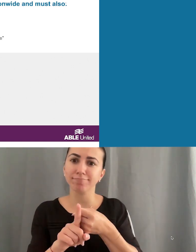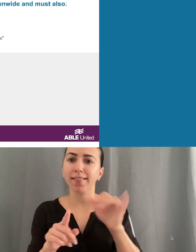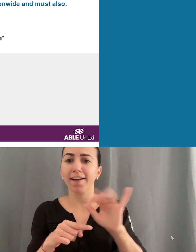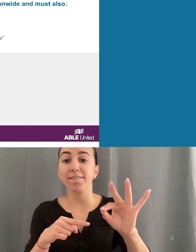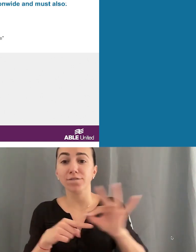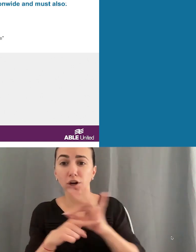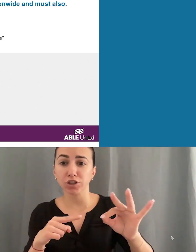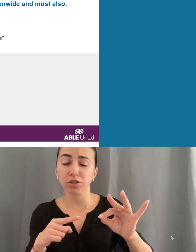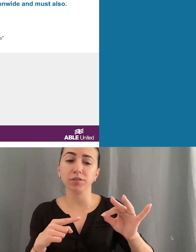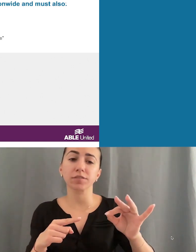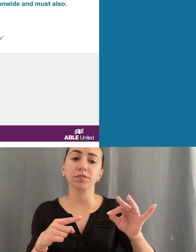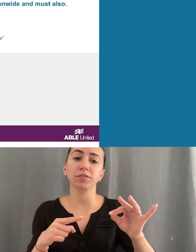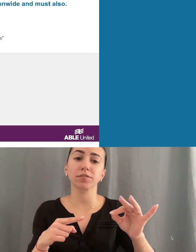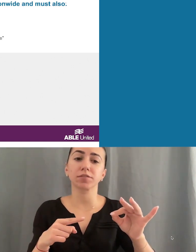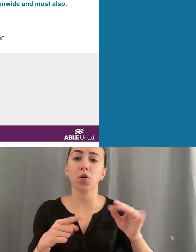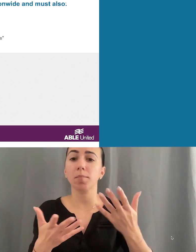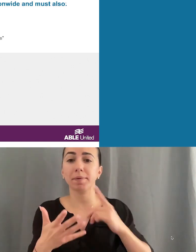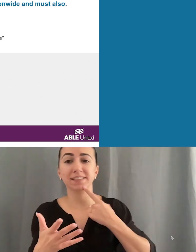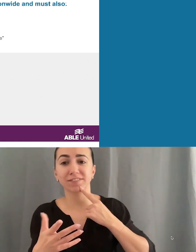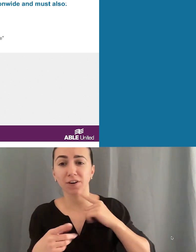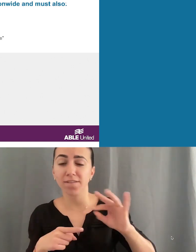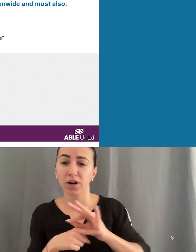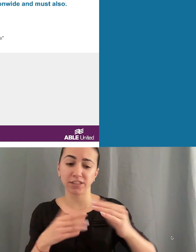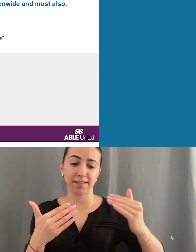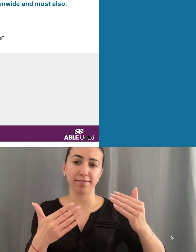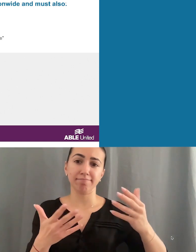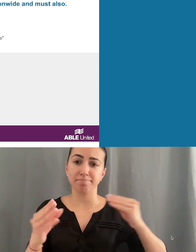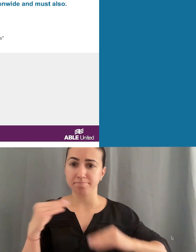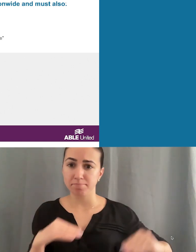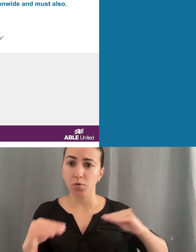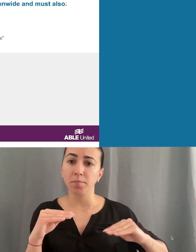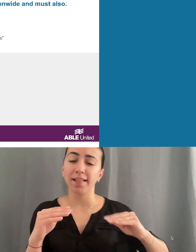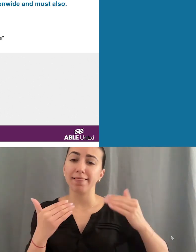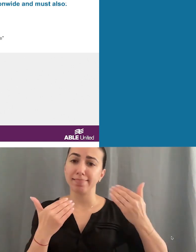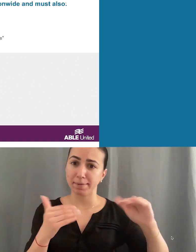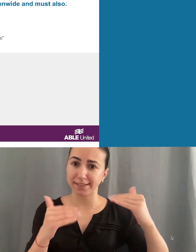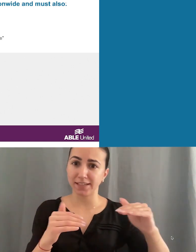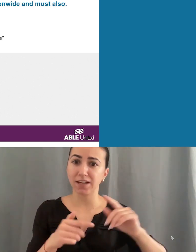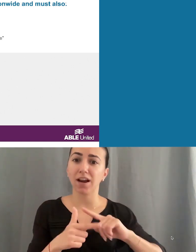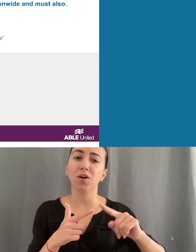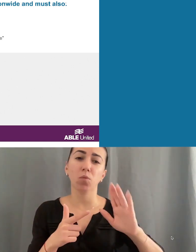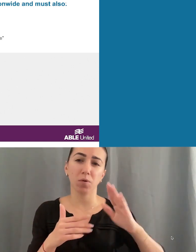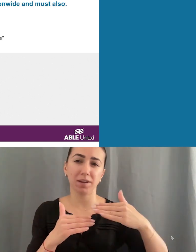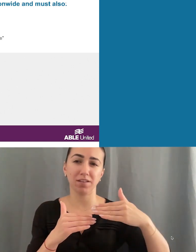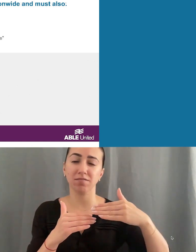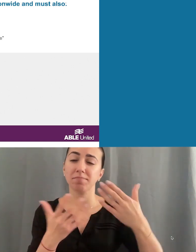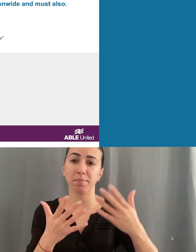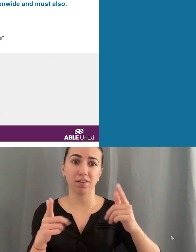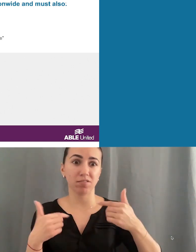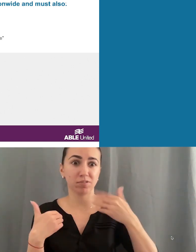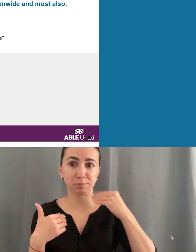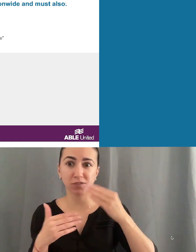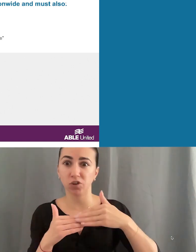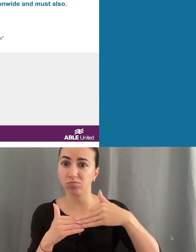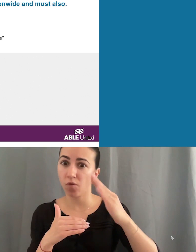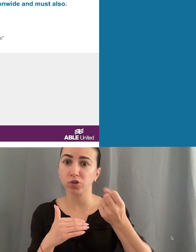functional, moderate or marked and severe functional limitations, and it's expected to last at least 12 months. And so those